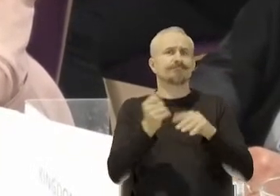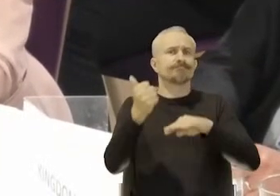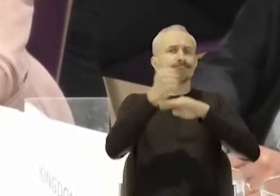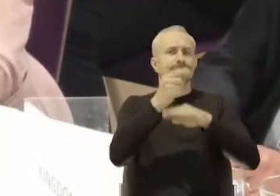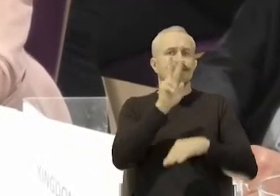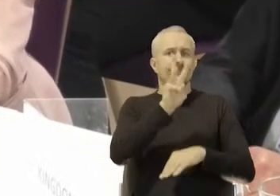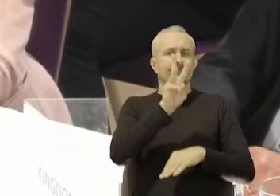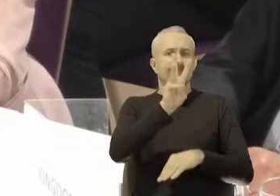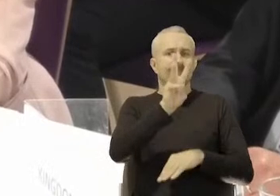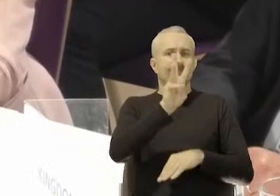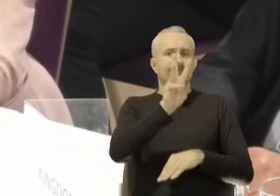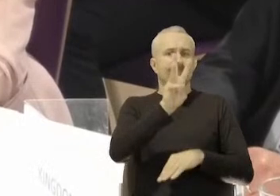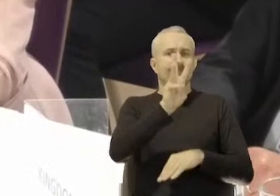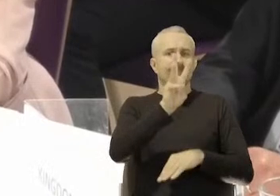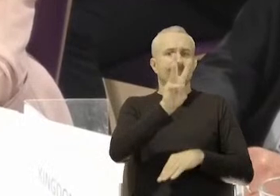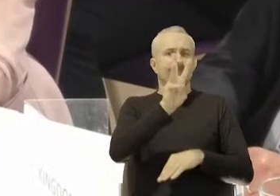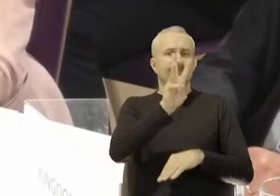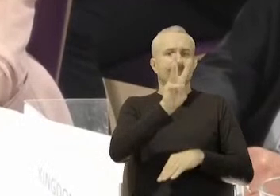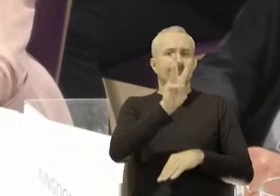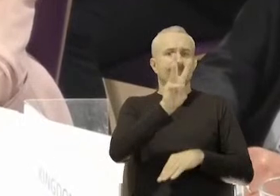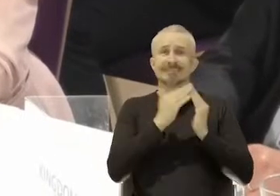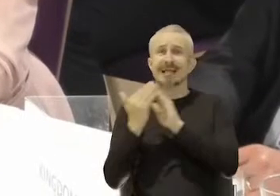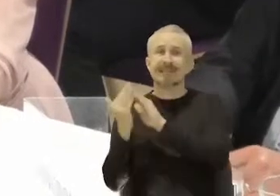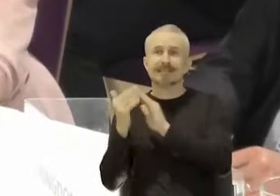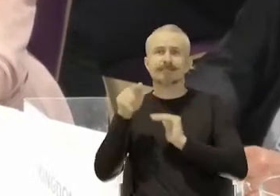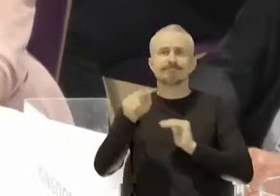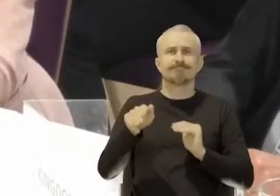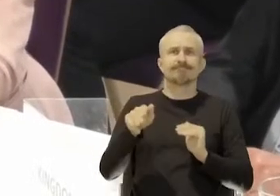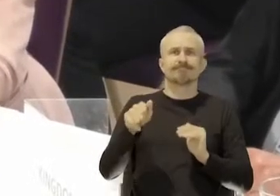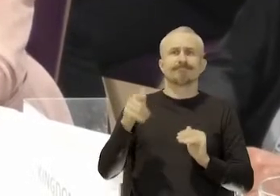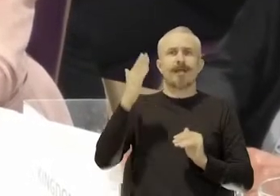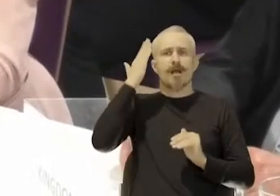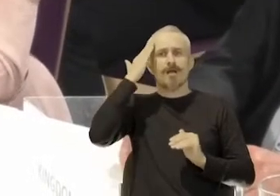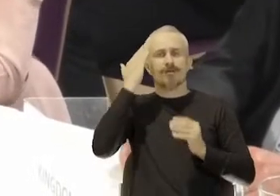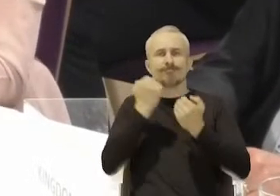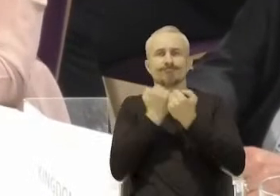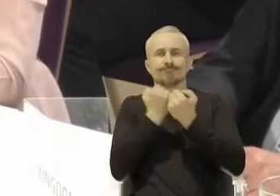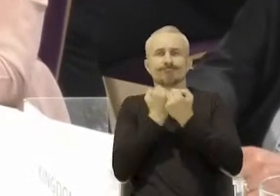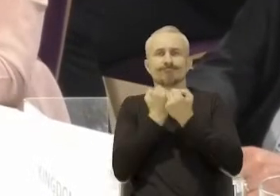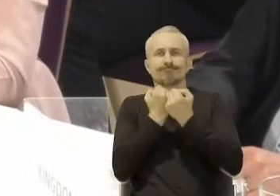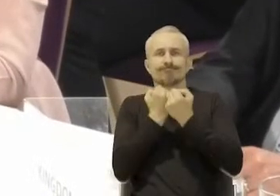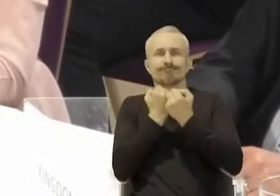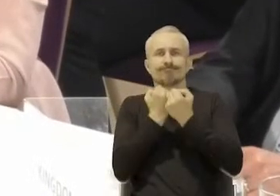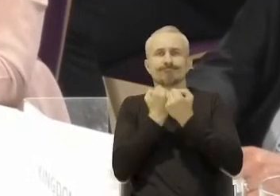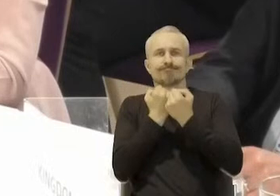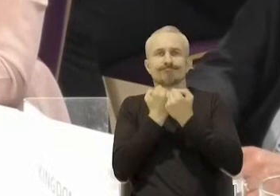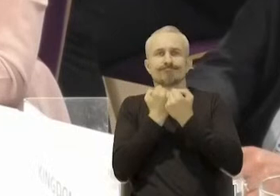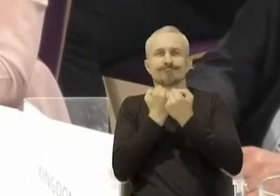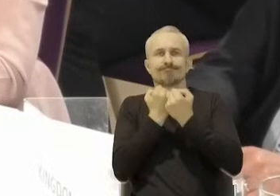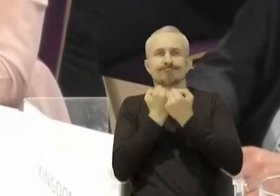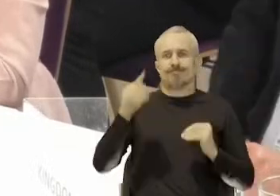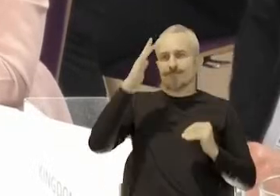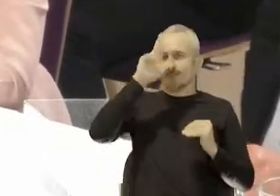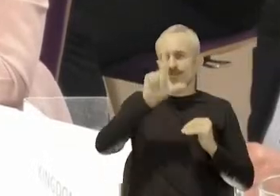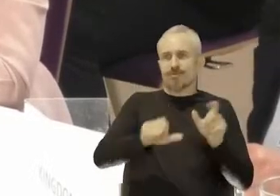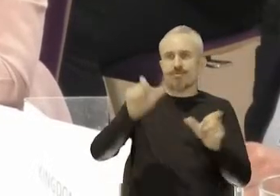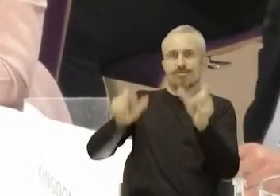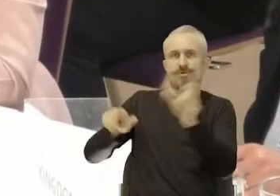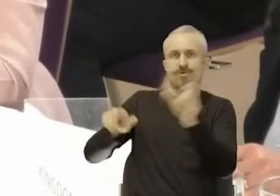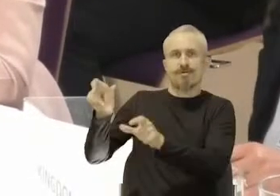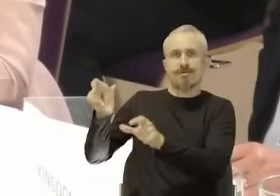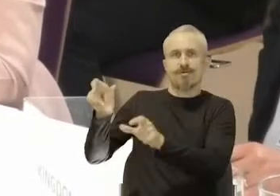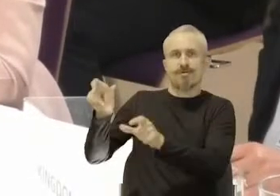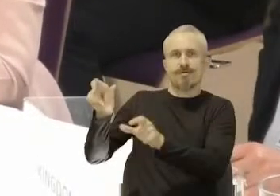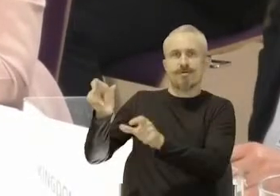sustainable development goals, including Goal 11, in order that human habitats can become sustainable, inclusive,